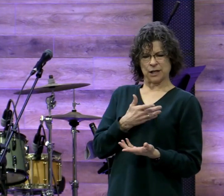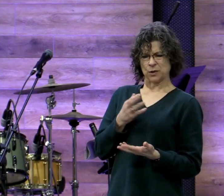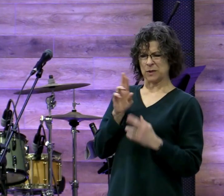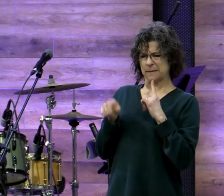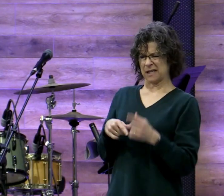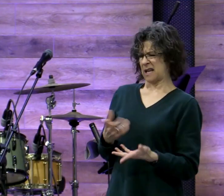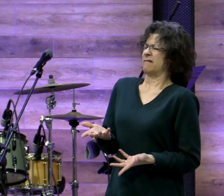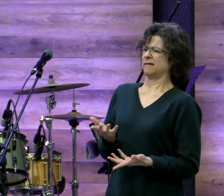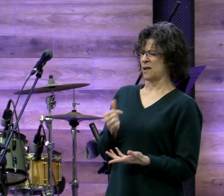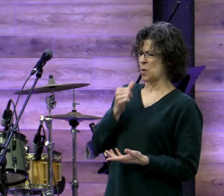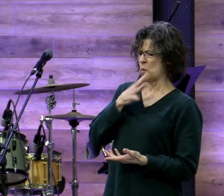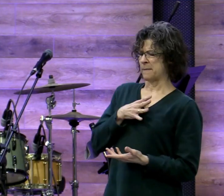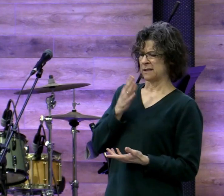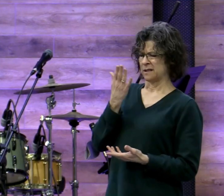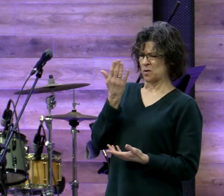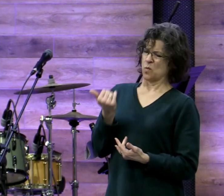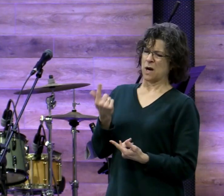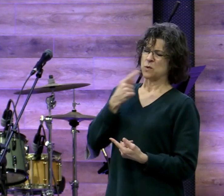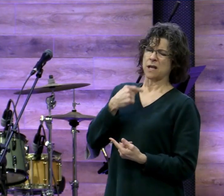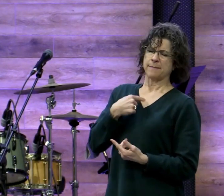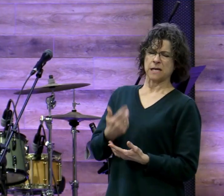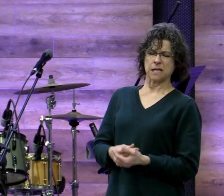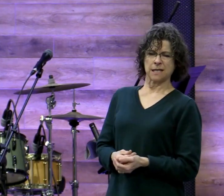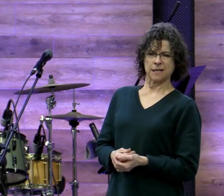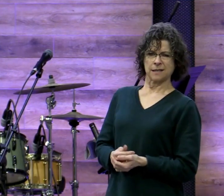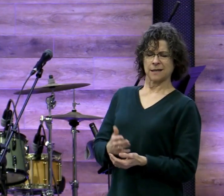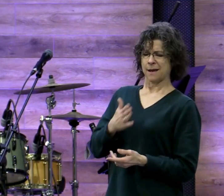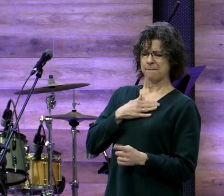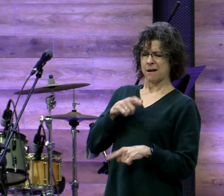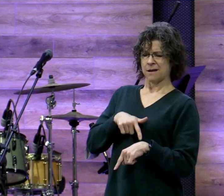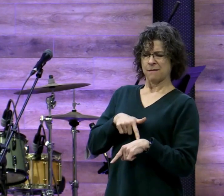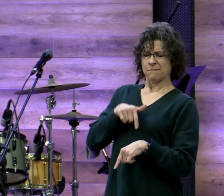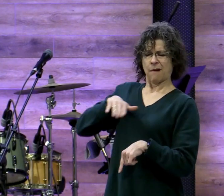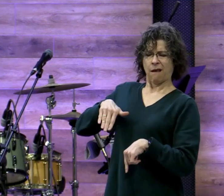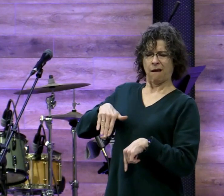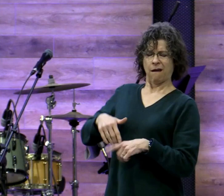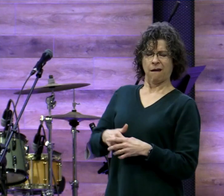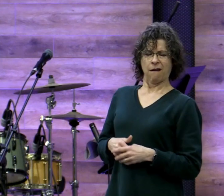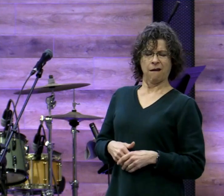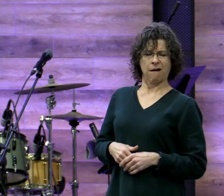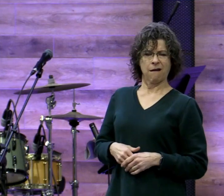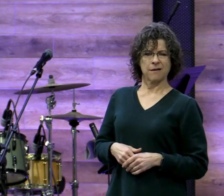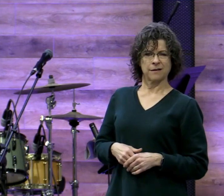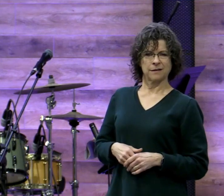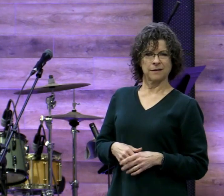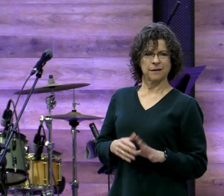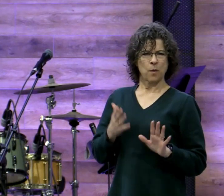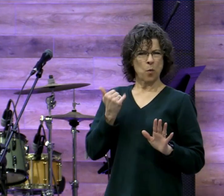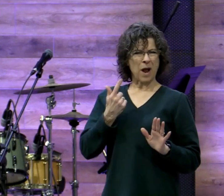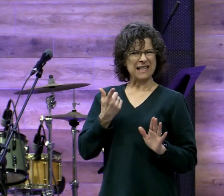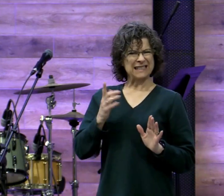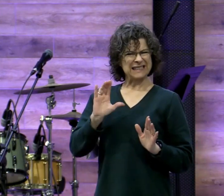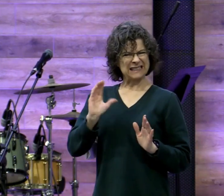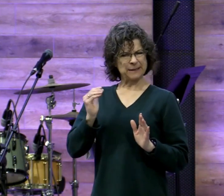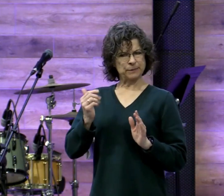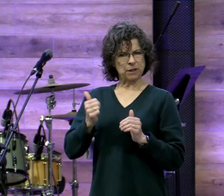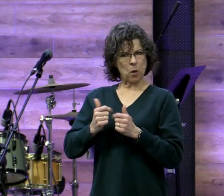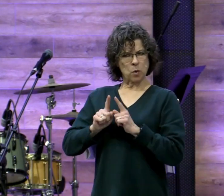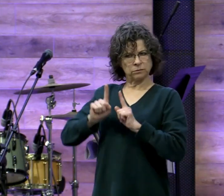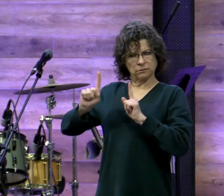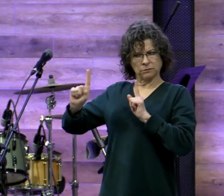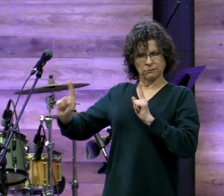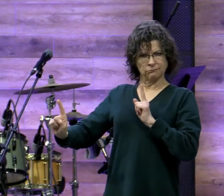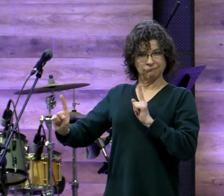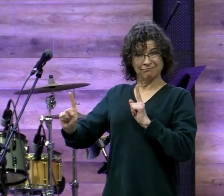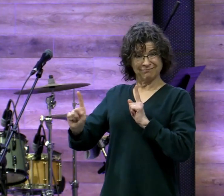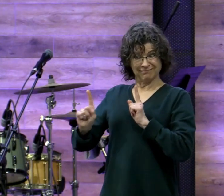what does this have to do with me? My hour has not yet come." Why the coolness? Why the distance? To address his